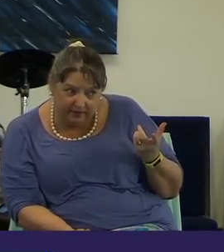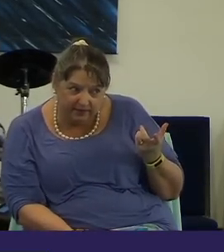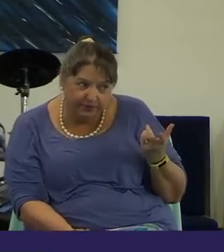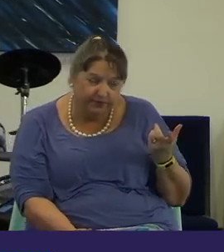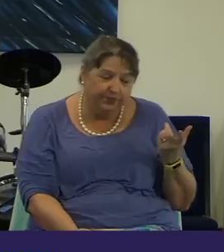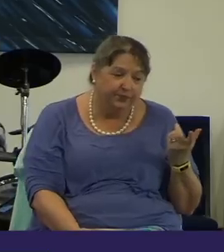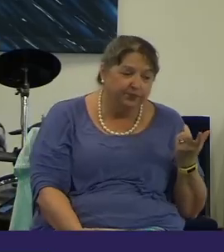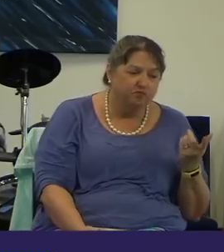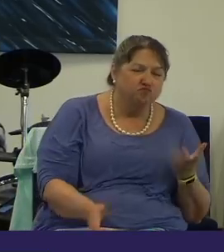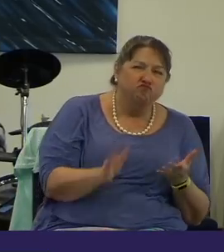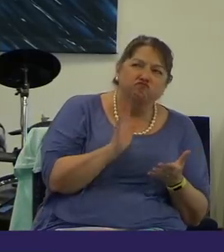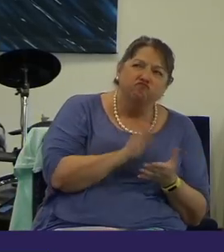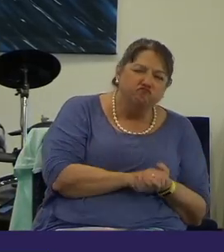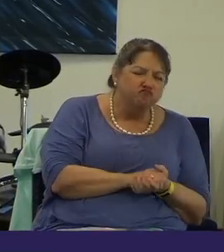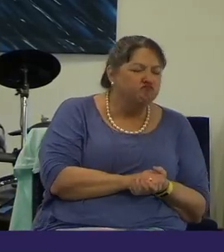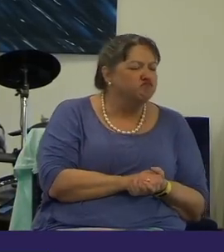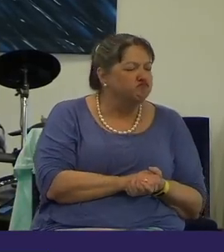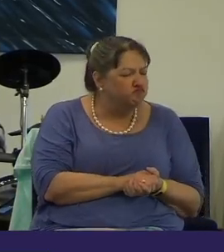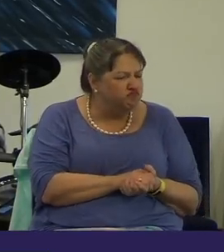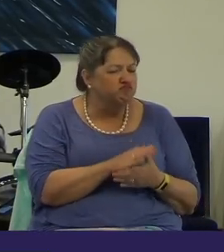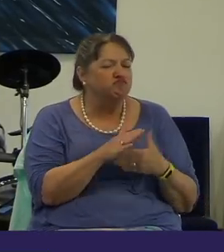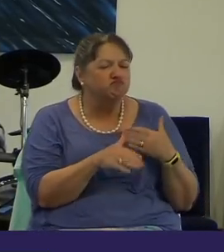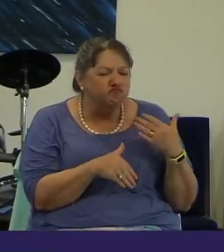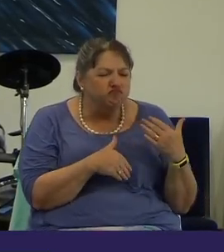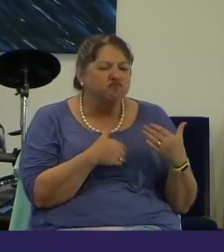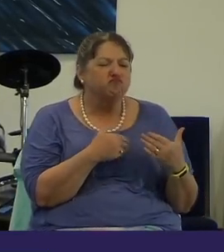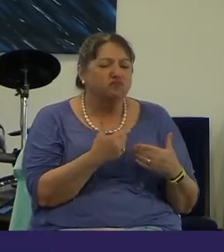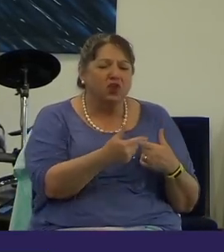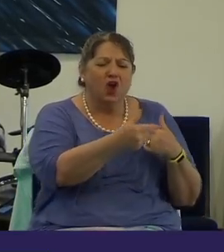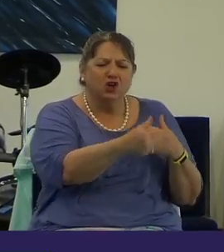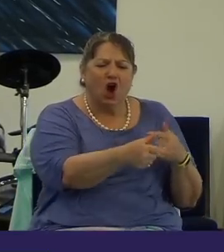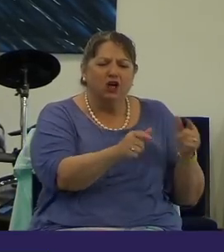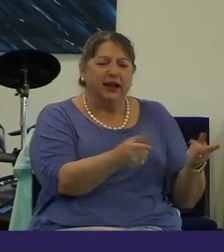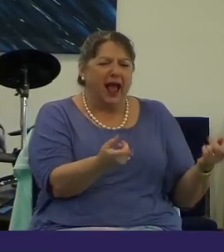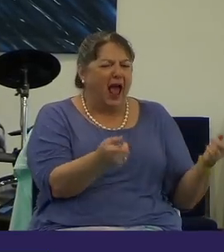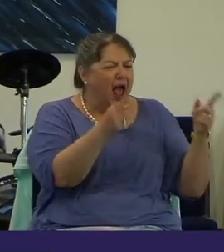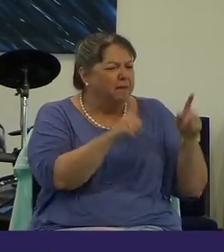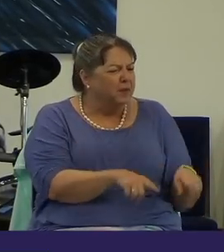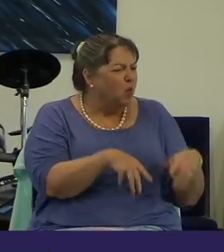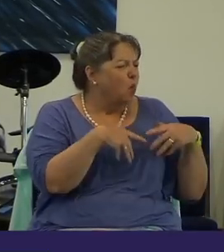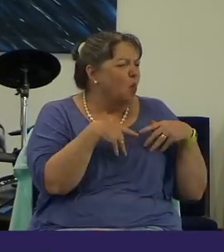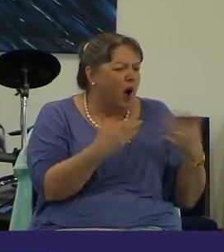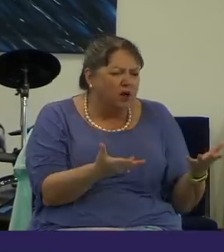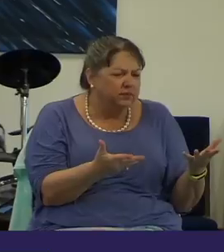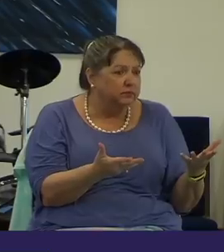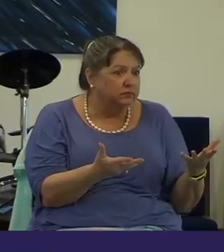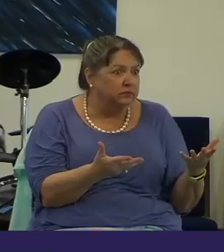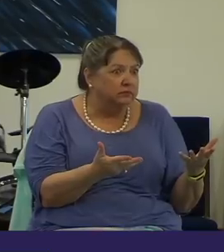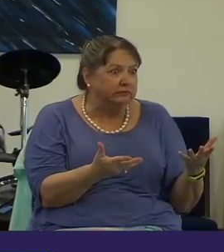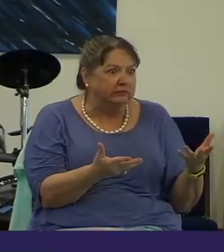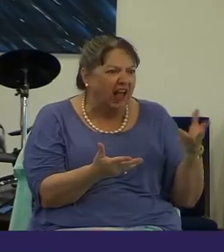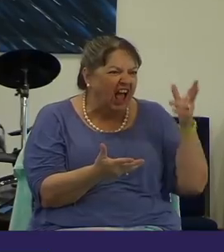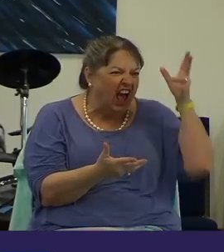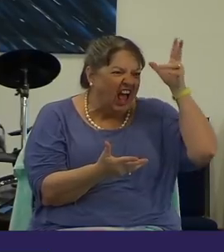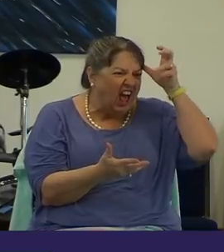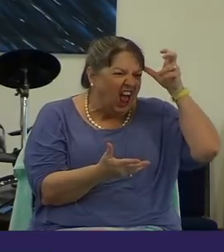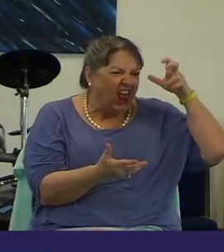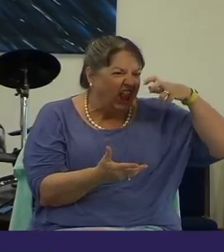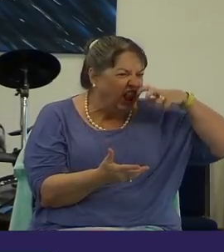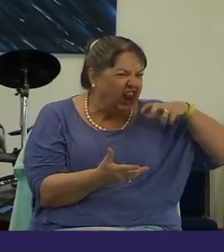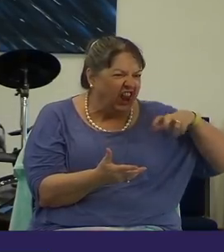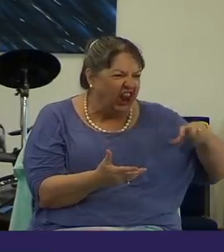And so sure enough, what happens in this garden, out of nowhere, eventually